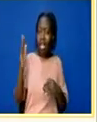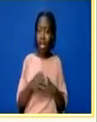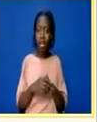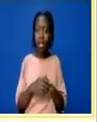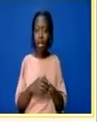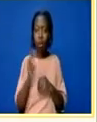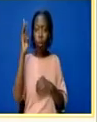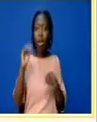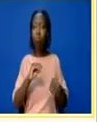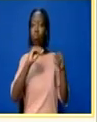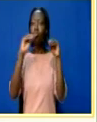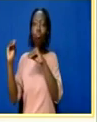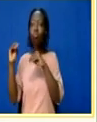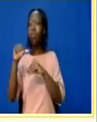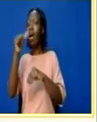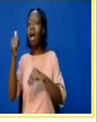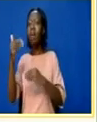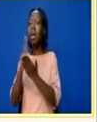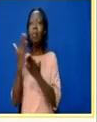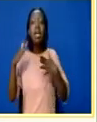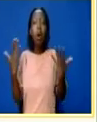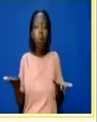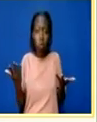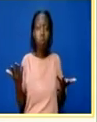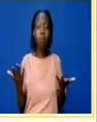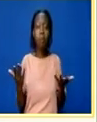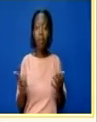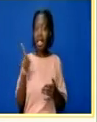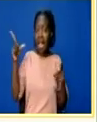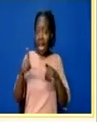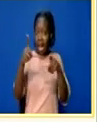to the other side of the land? And this is his land.